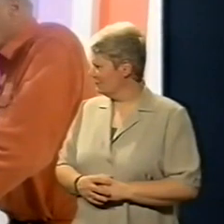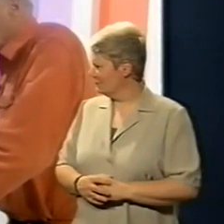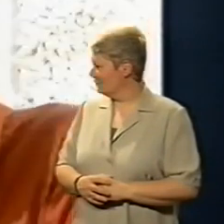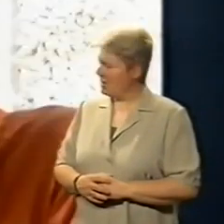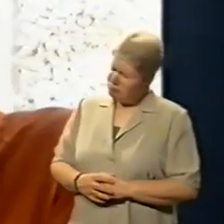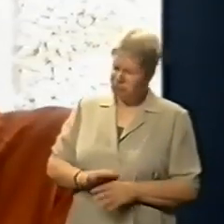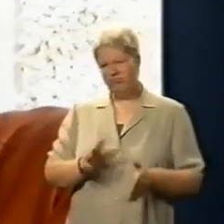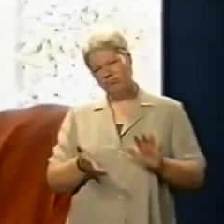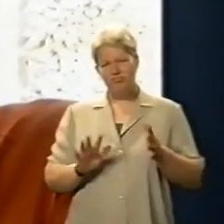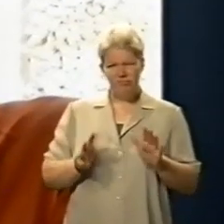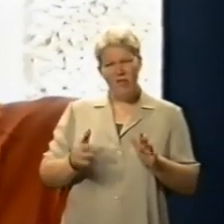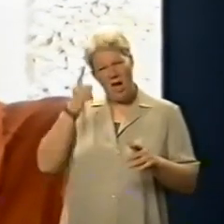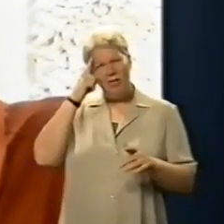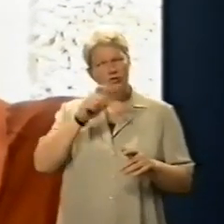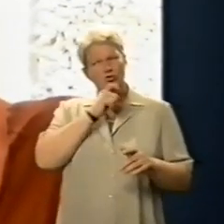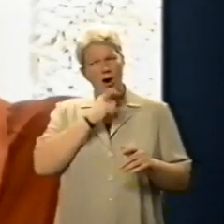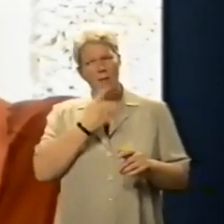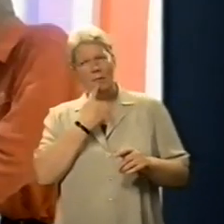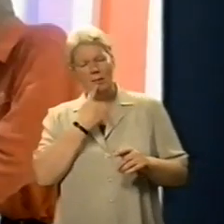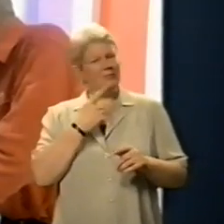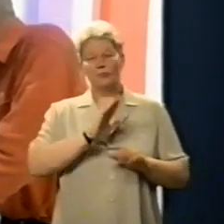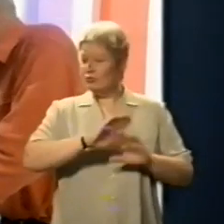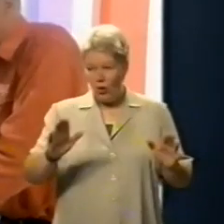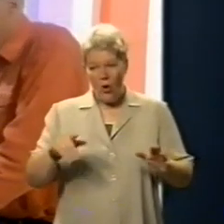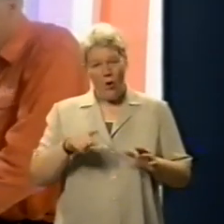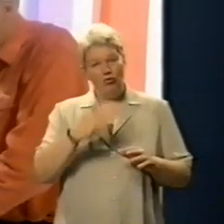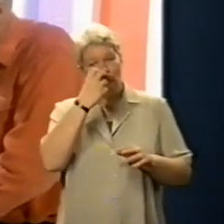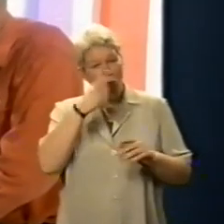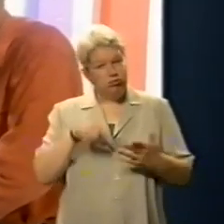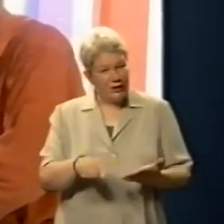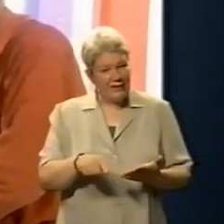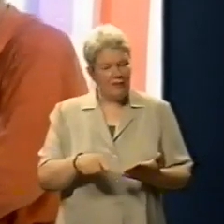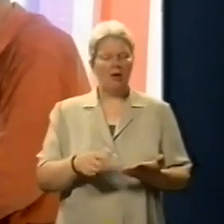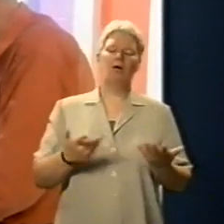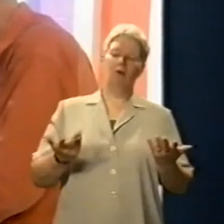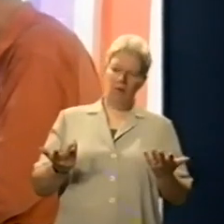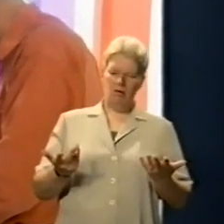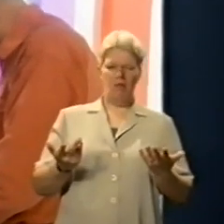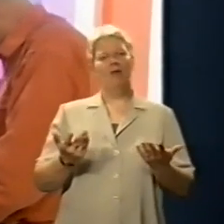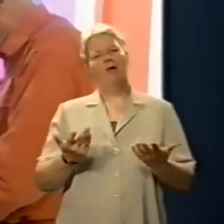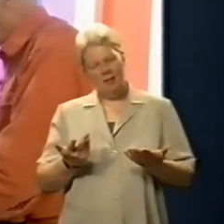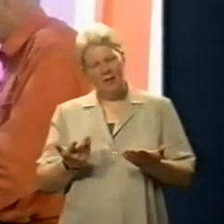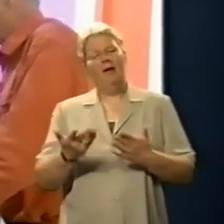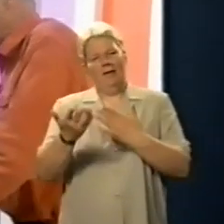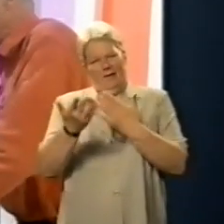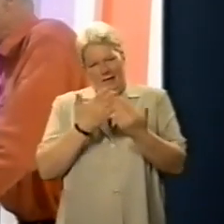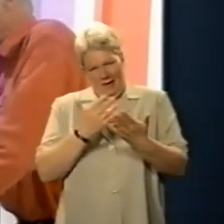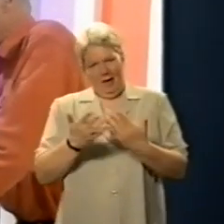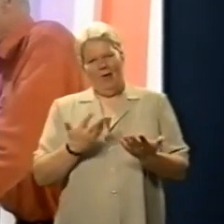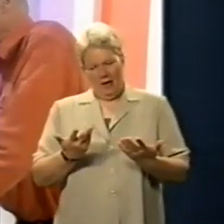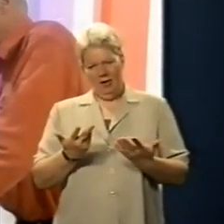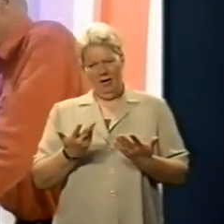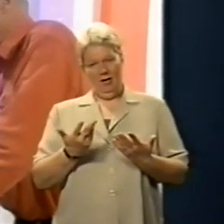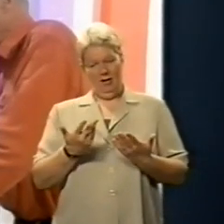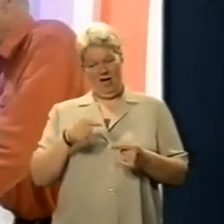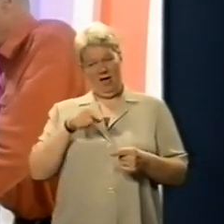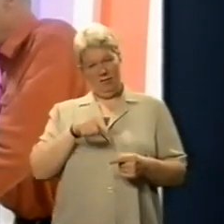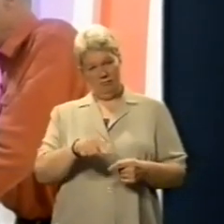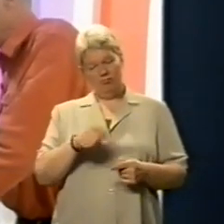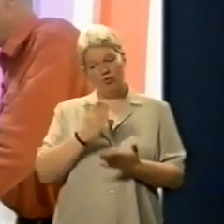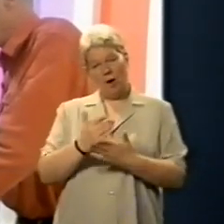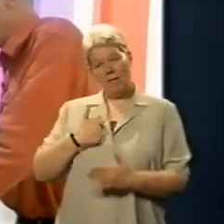Mm. That could be chocolate. No, it's not. It's strawberry. Oh, dear. I'm hoping. So, tastes OK. Tastes not so brilliant. But my favourite